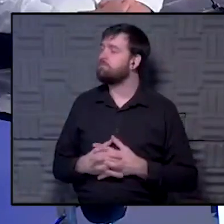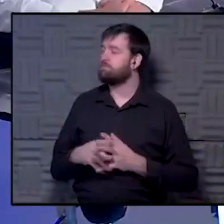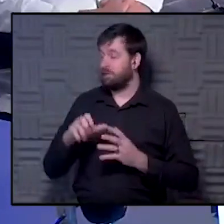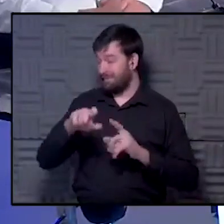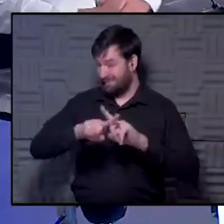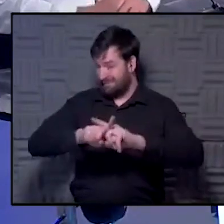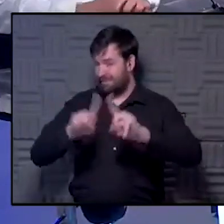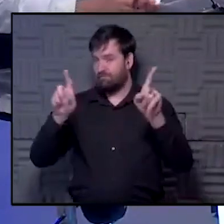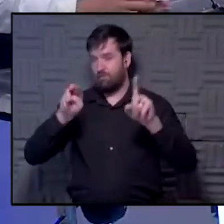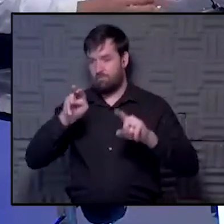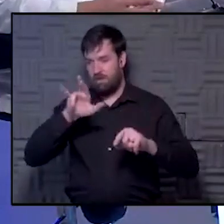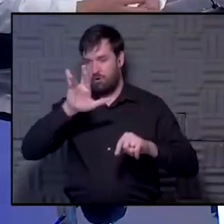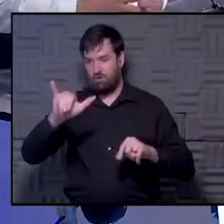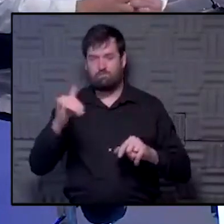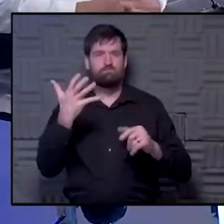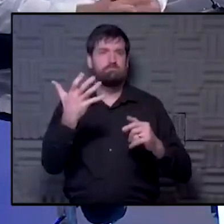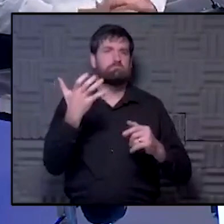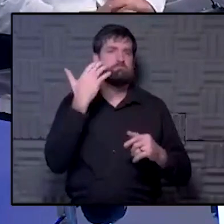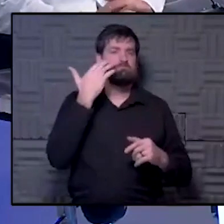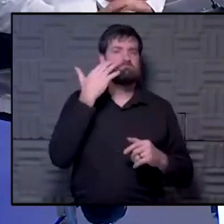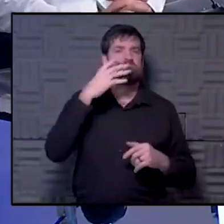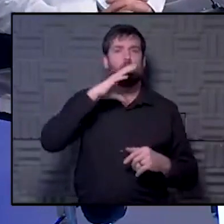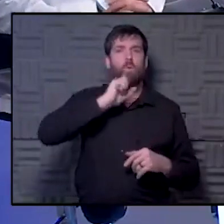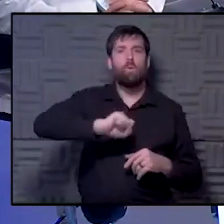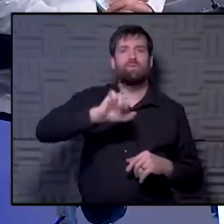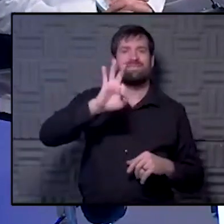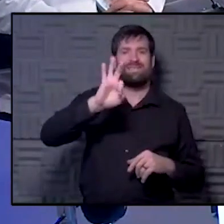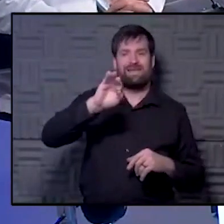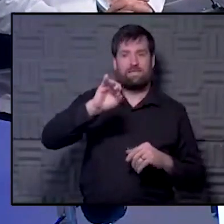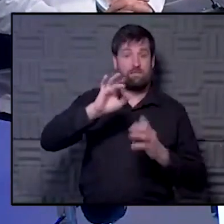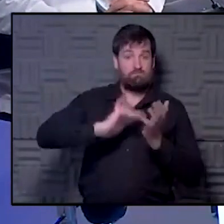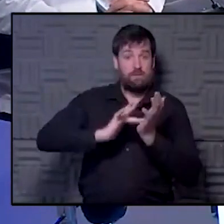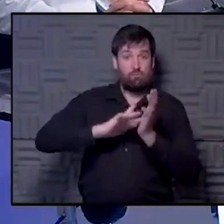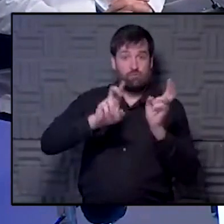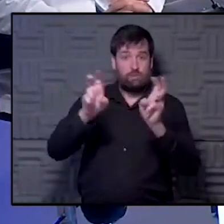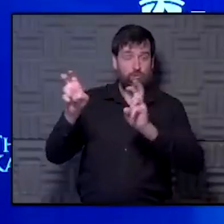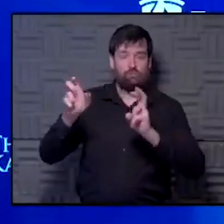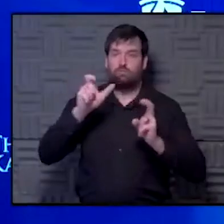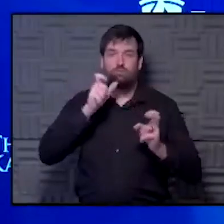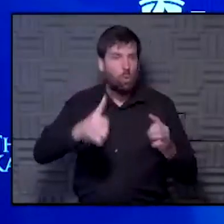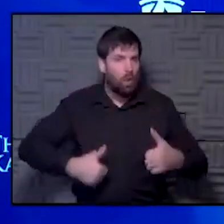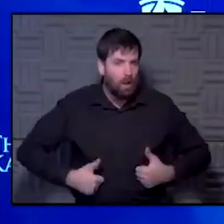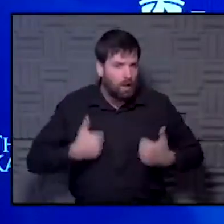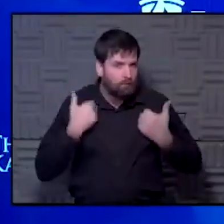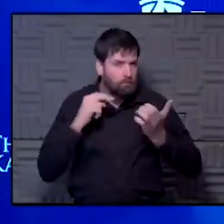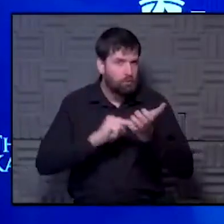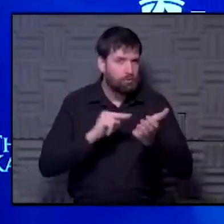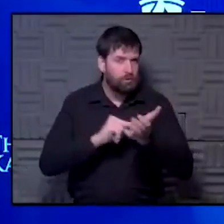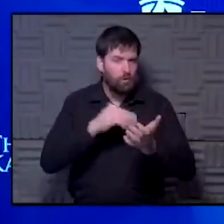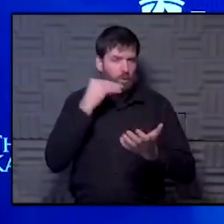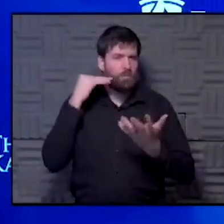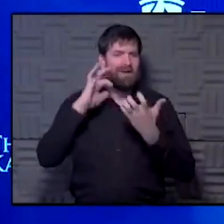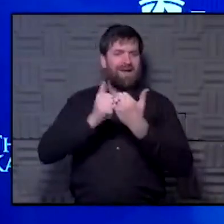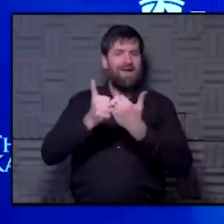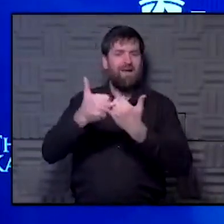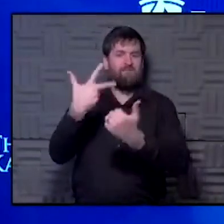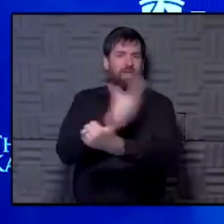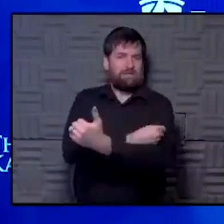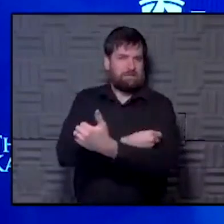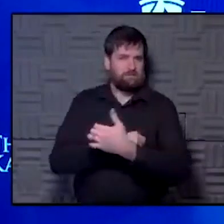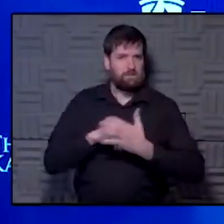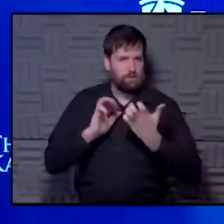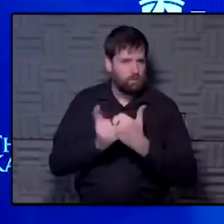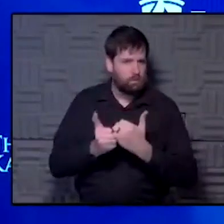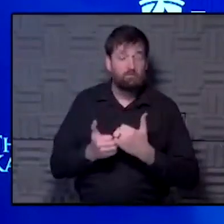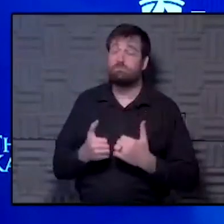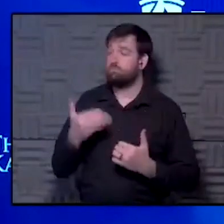different Mary wants to know, how do 90-year-olds with medical issues who don't live in a nursing home get the vaccine? That's a great